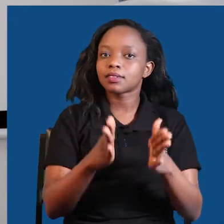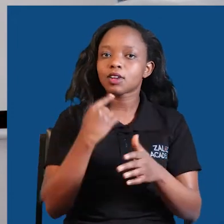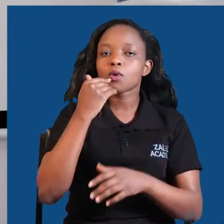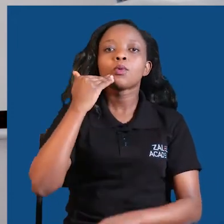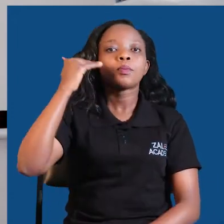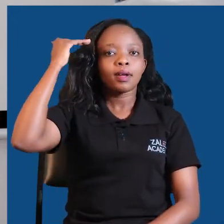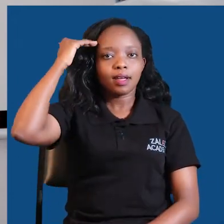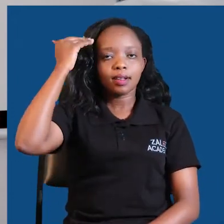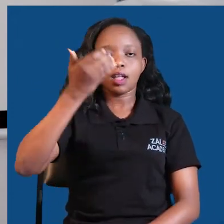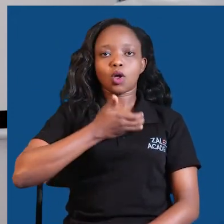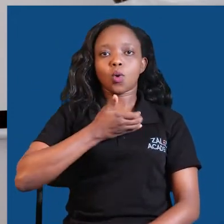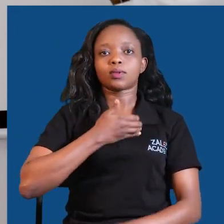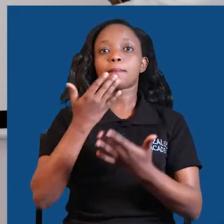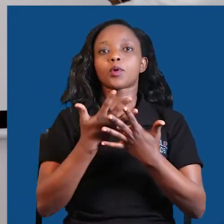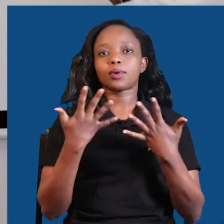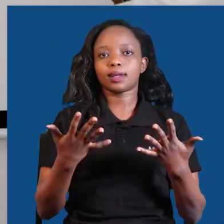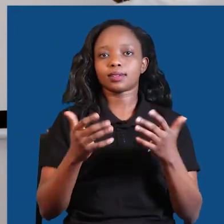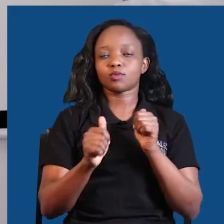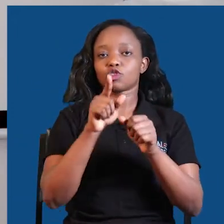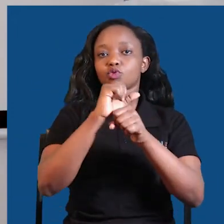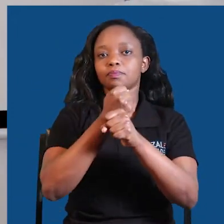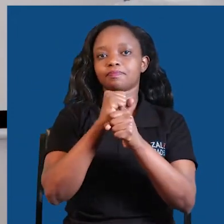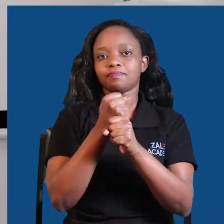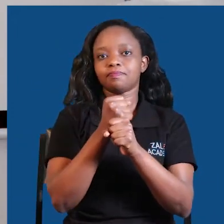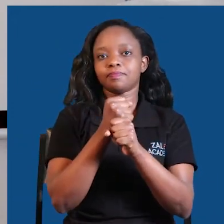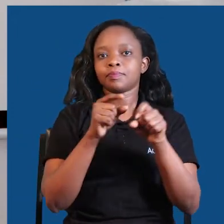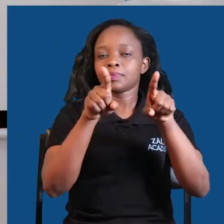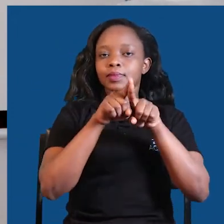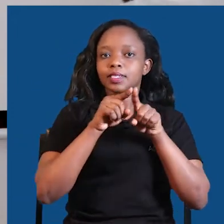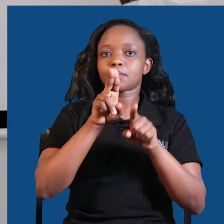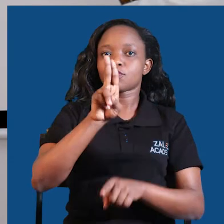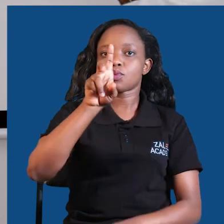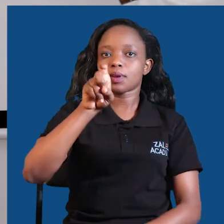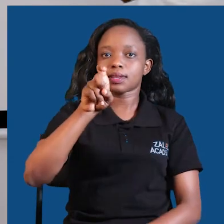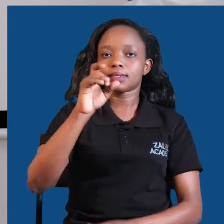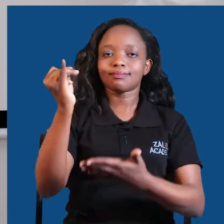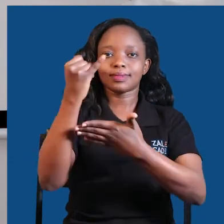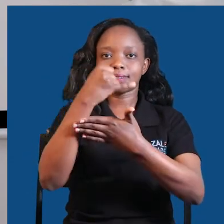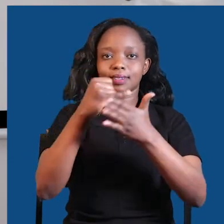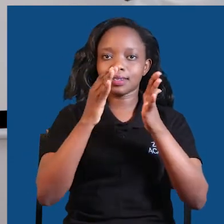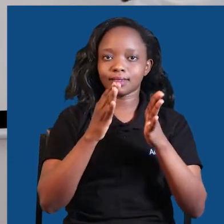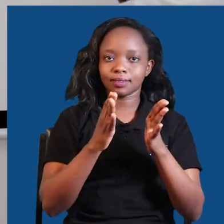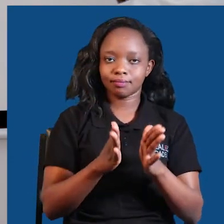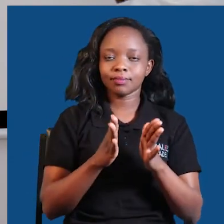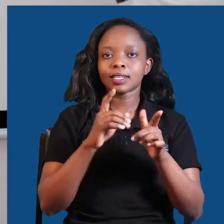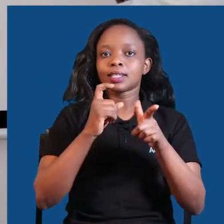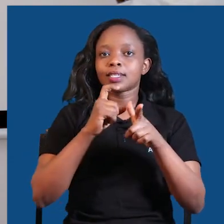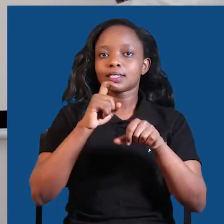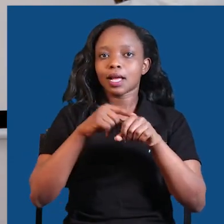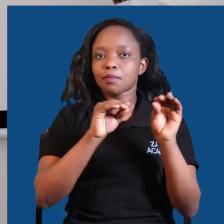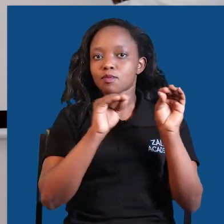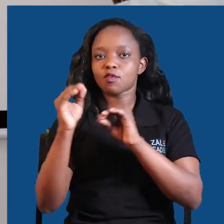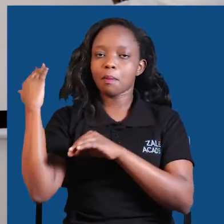now the head who owns the product that you're making. Same to UX design. And when you come to